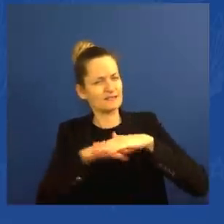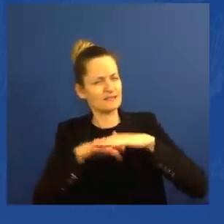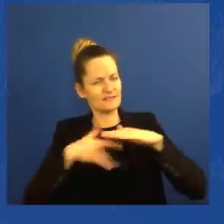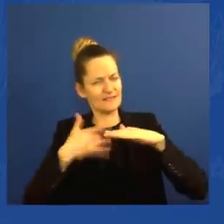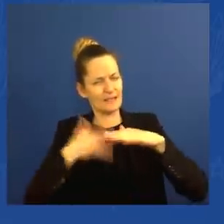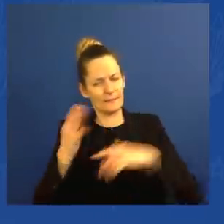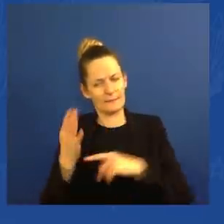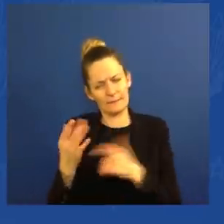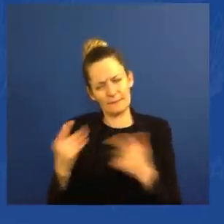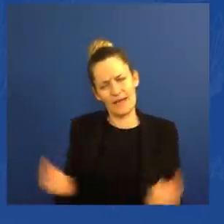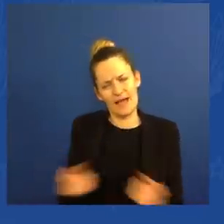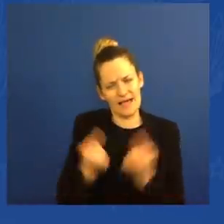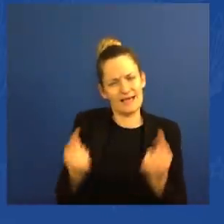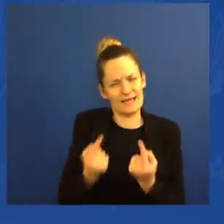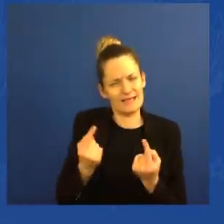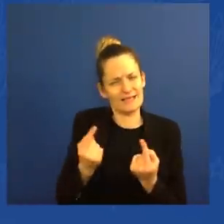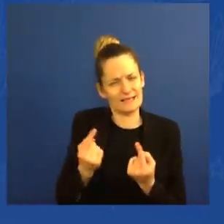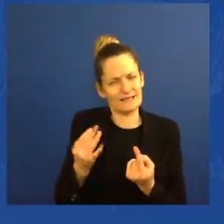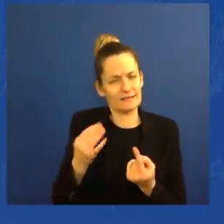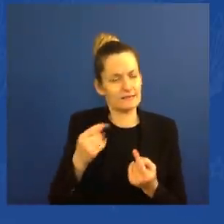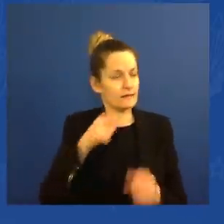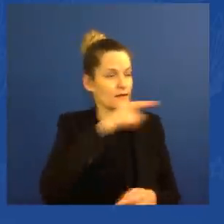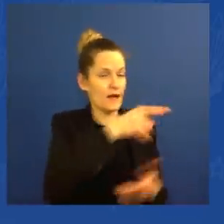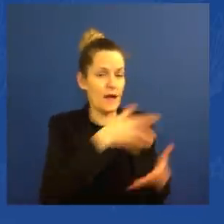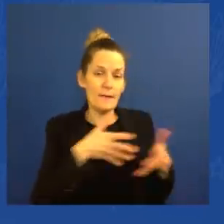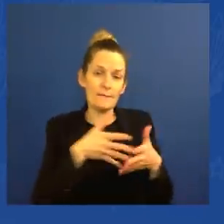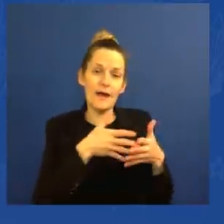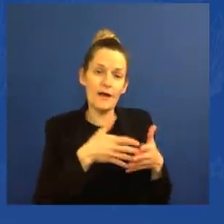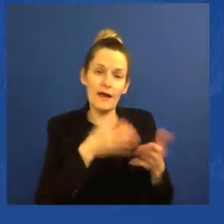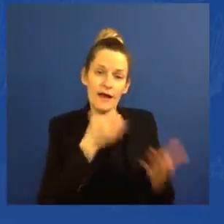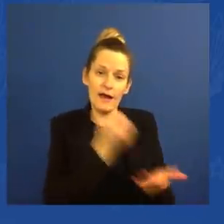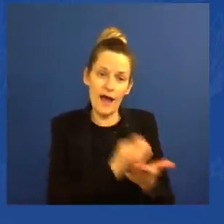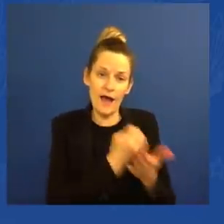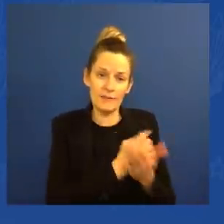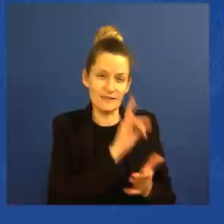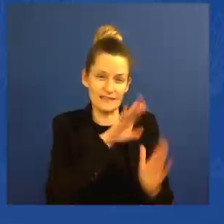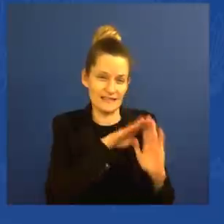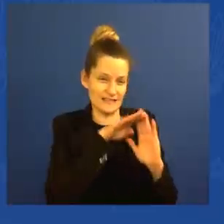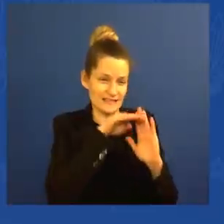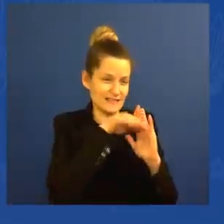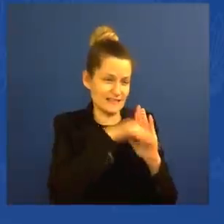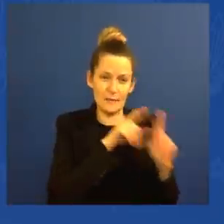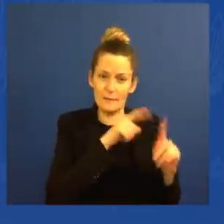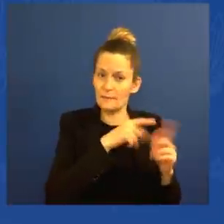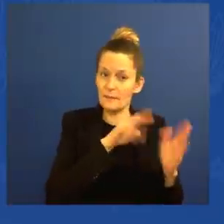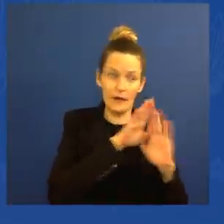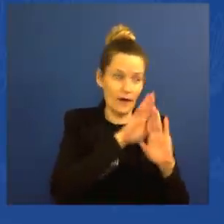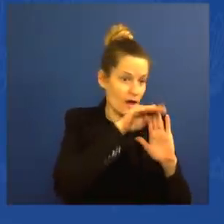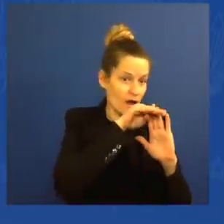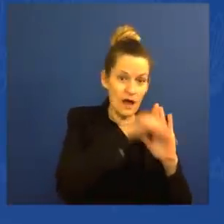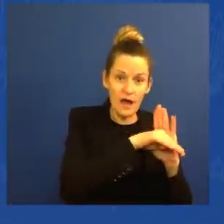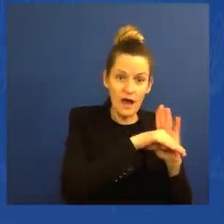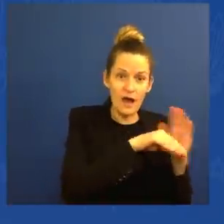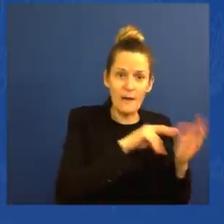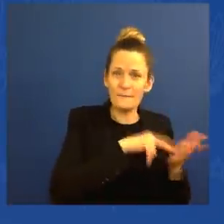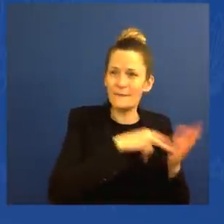badly. And a whole lot of young people saw their futures dimmed from the previous